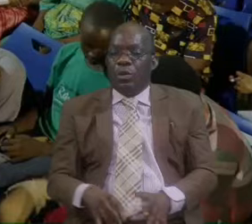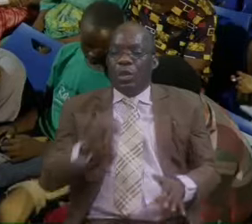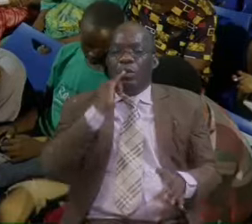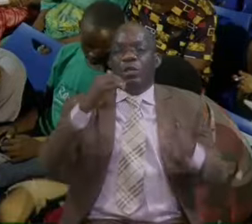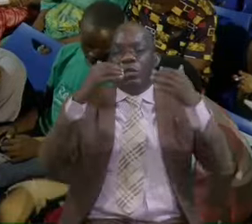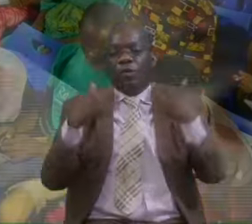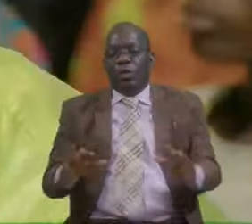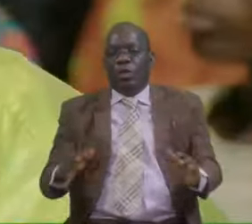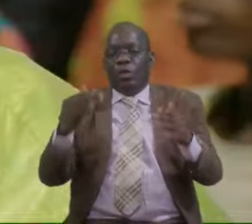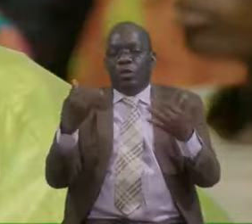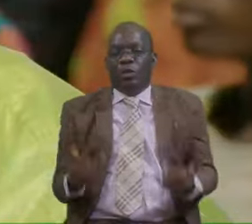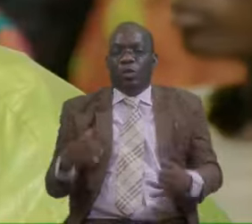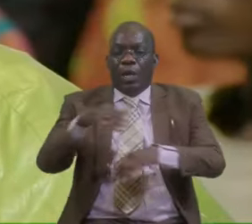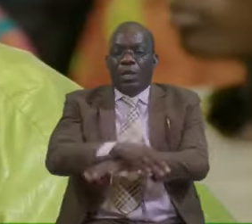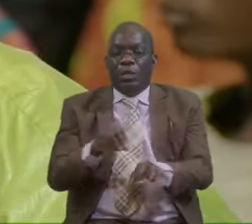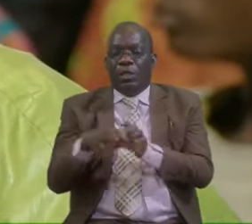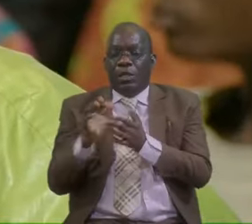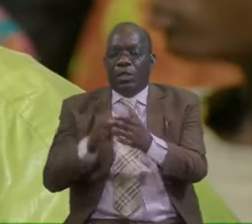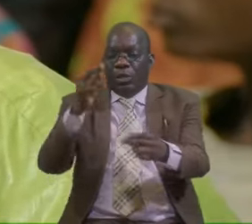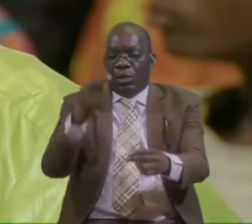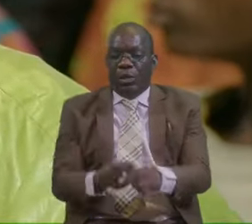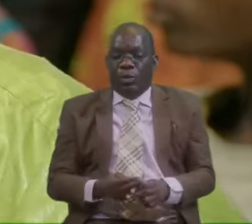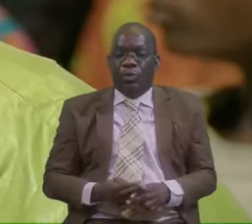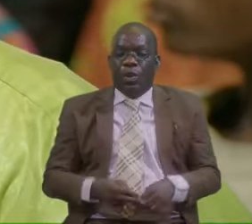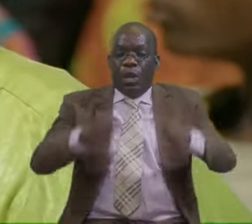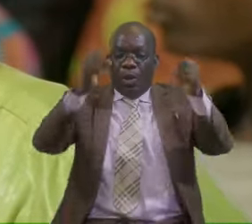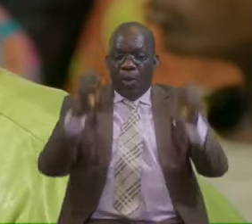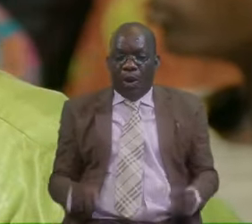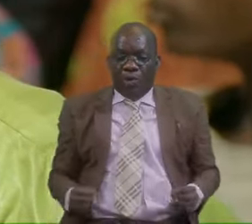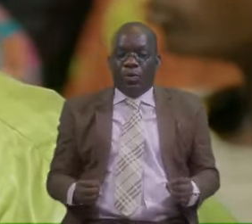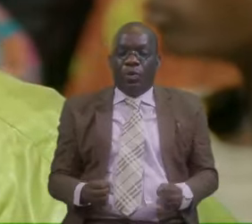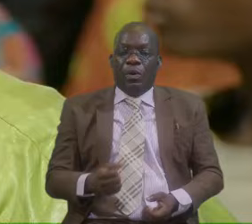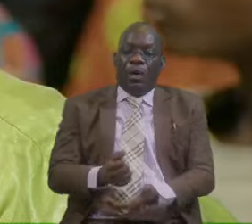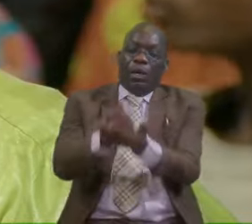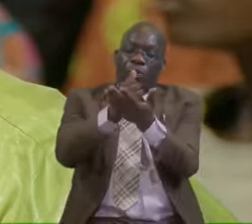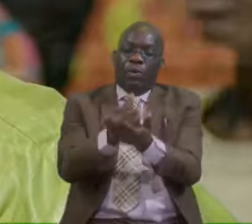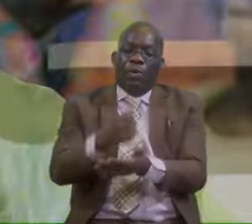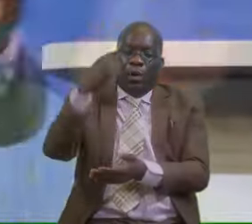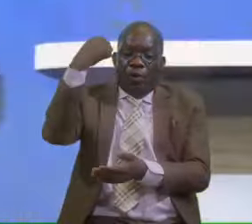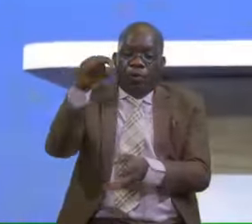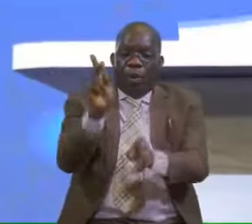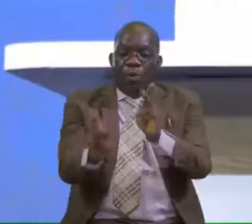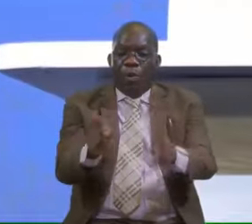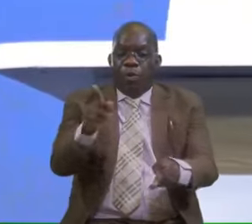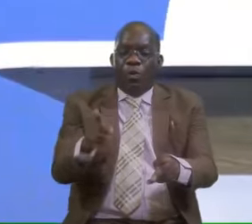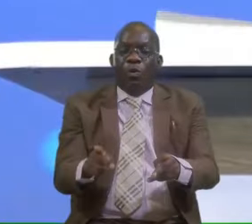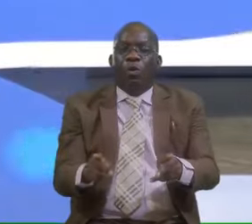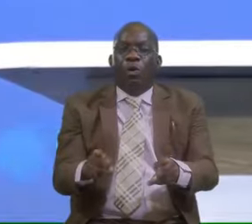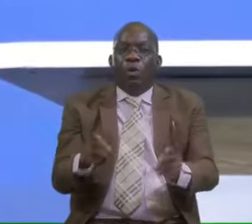in Jesus' name. Powerful intervention for individuals